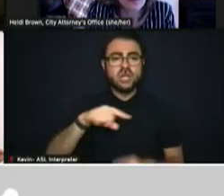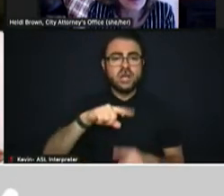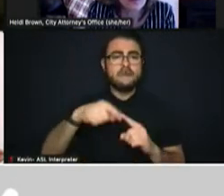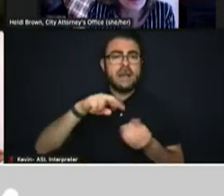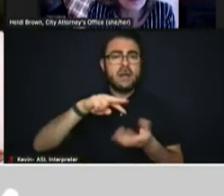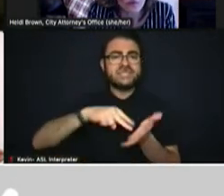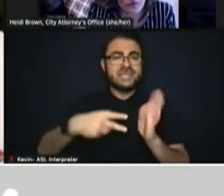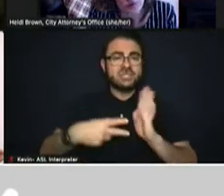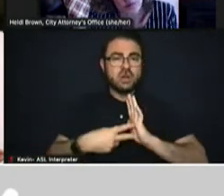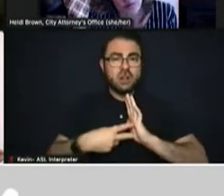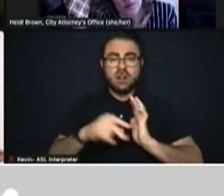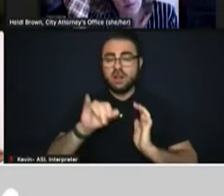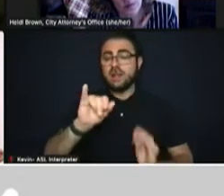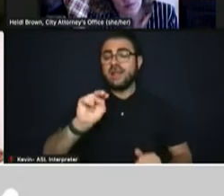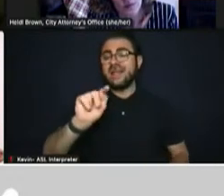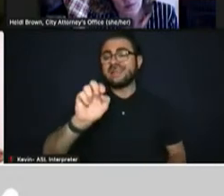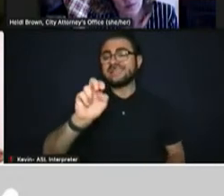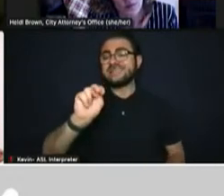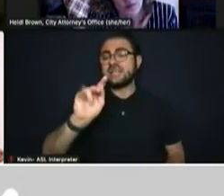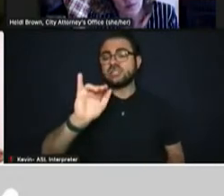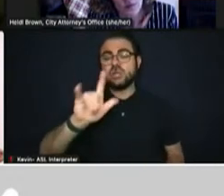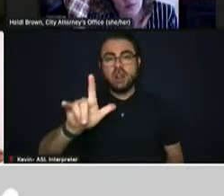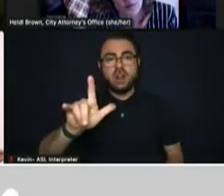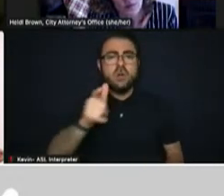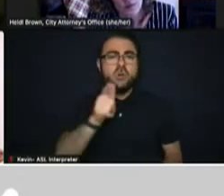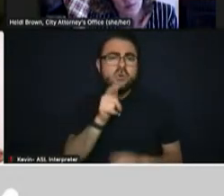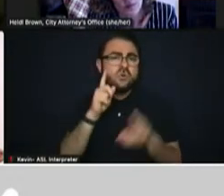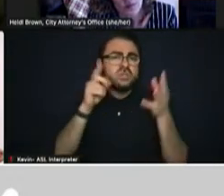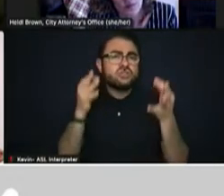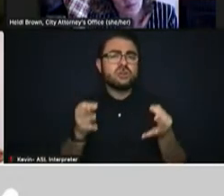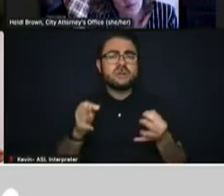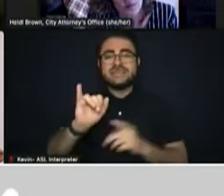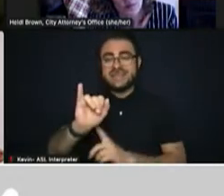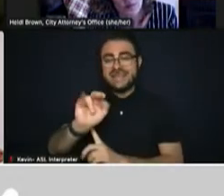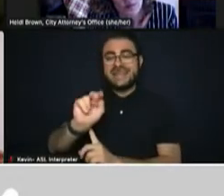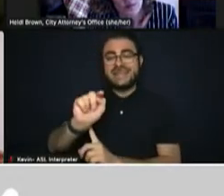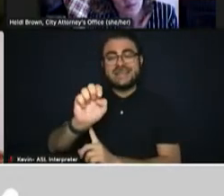Who determines the intentional response?